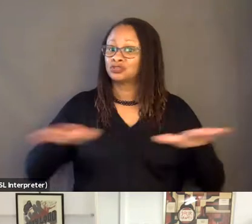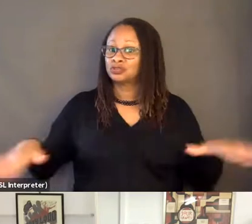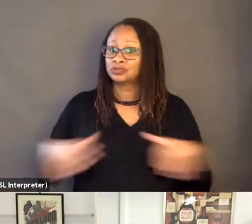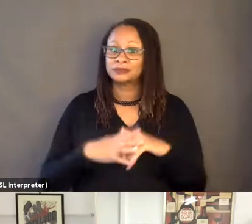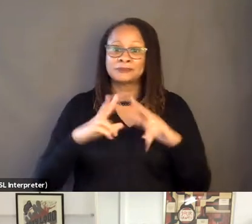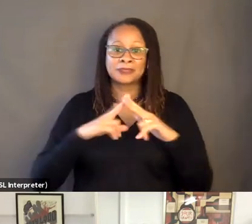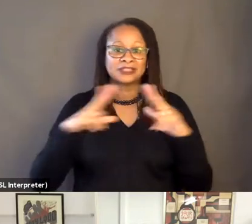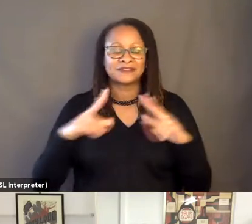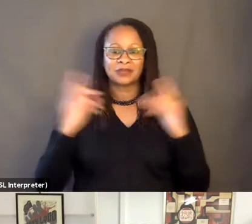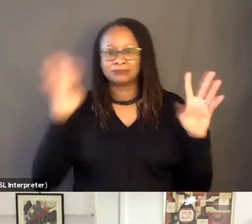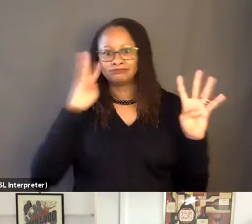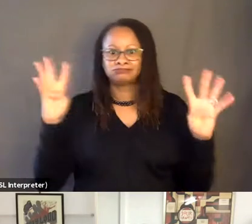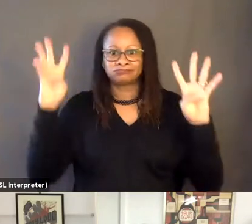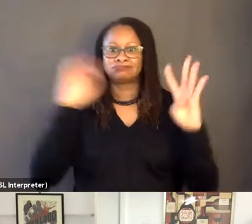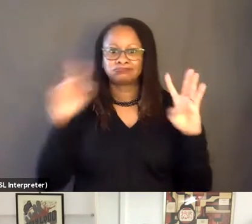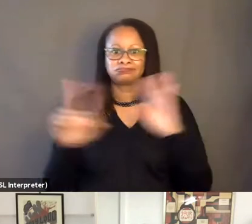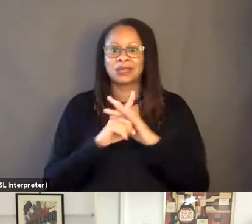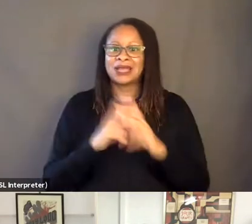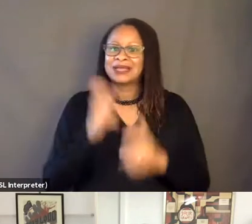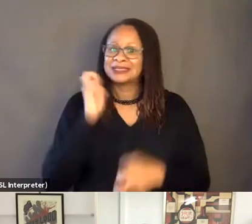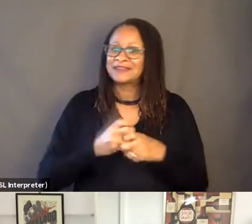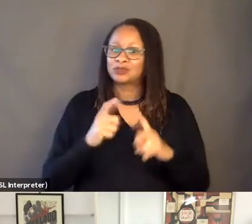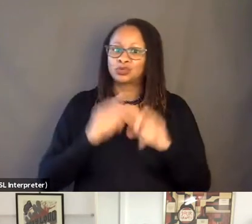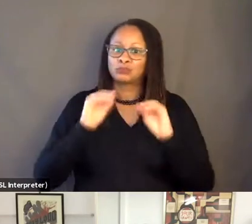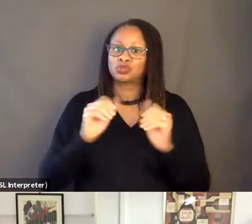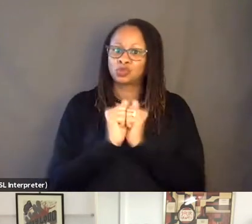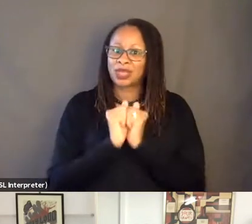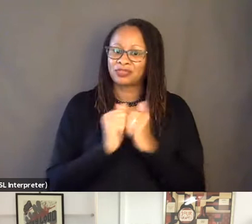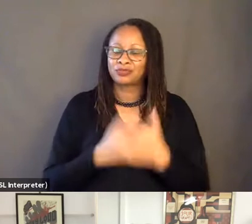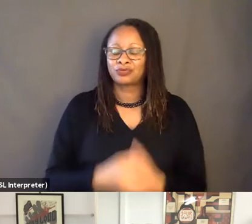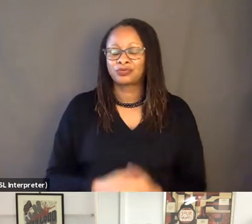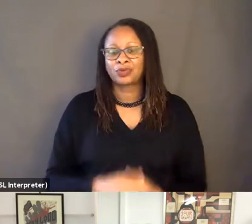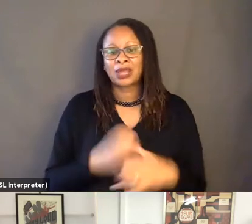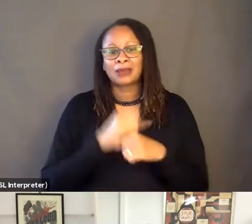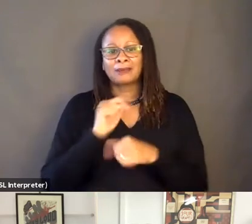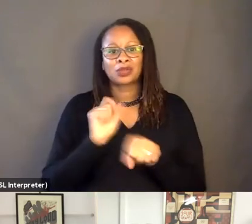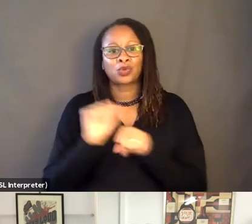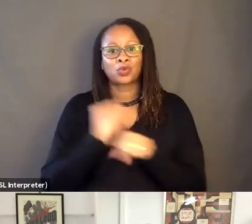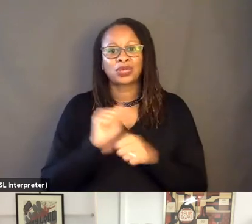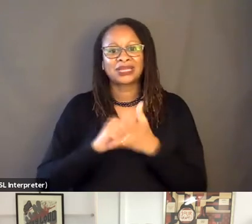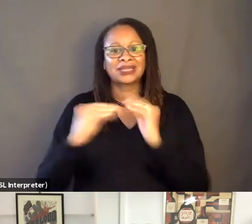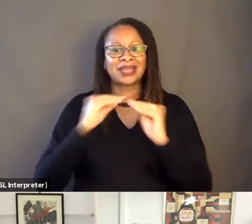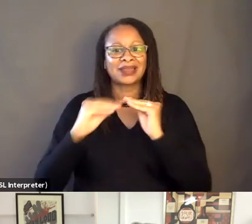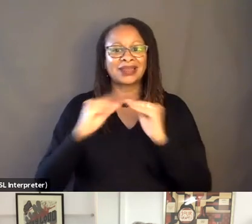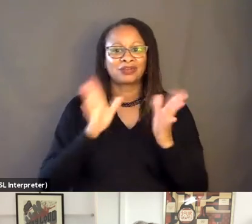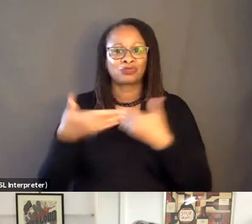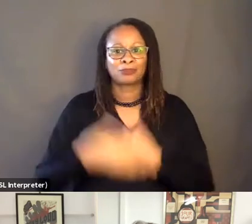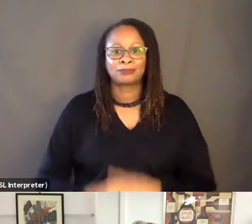very innovative. It must have been difficult to put together and make it work in the editing room.